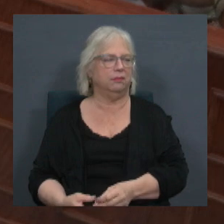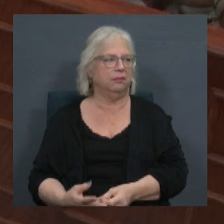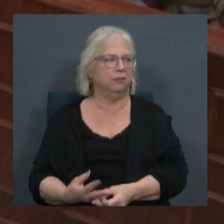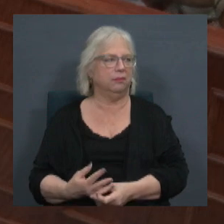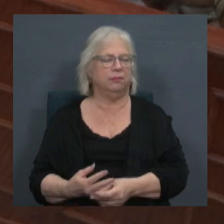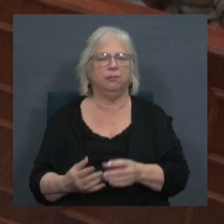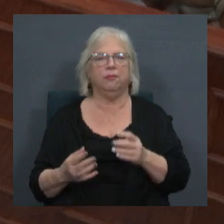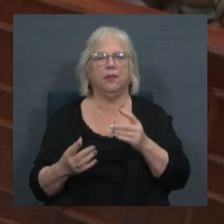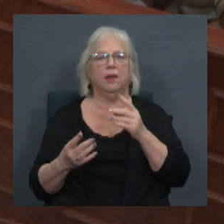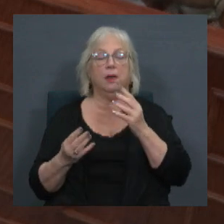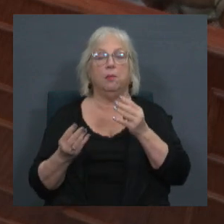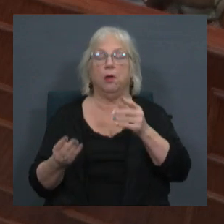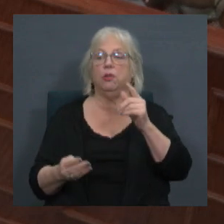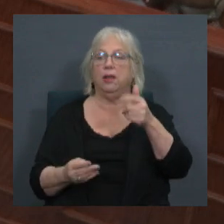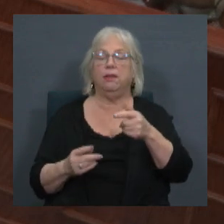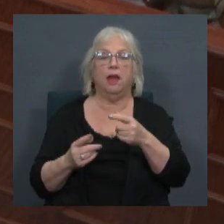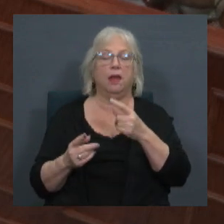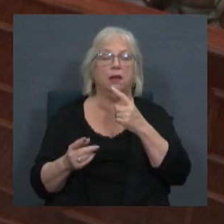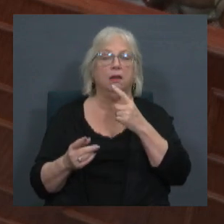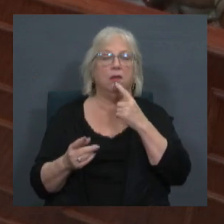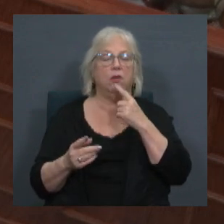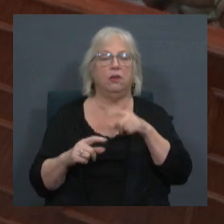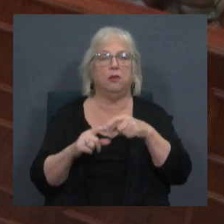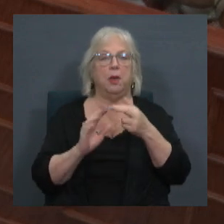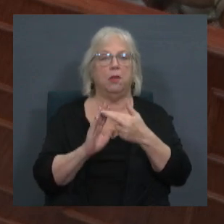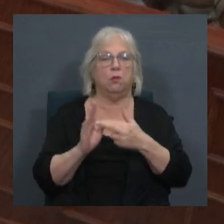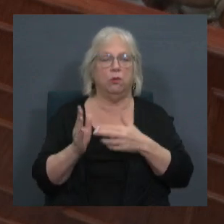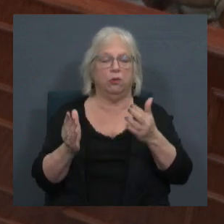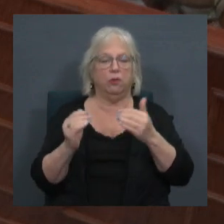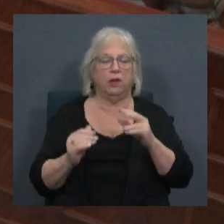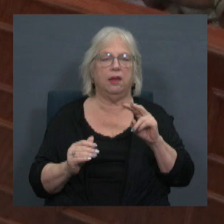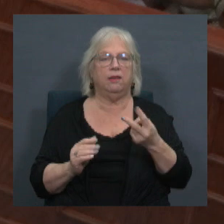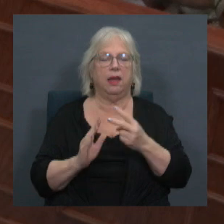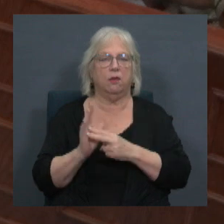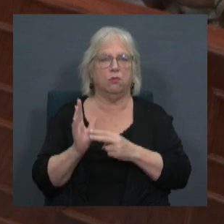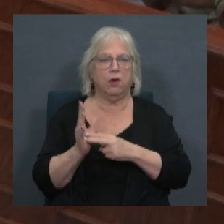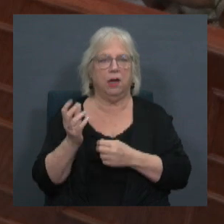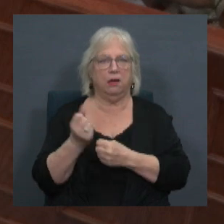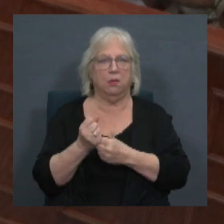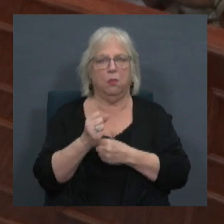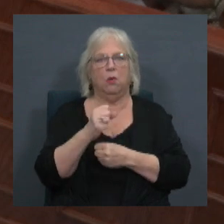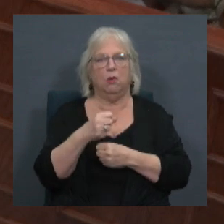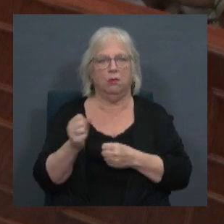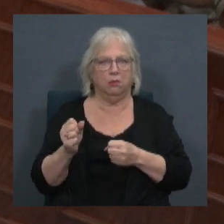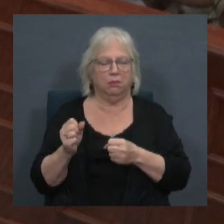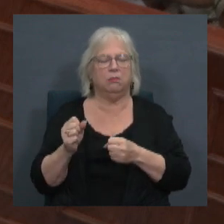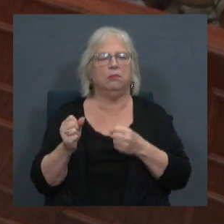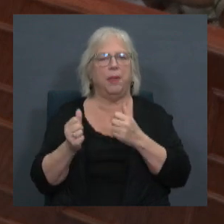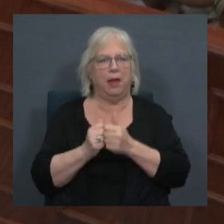There's a motion second. All those in favor, please say aye. All those opposed, say nay. Ayes have it. Second read.